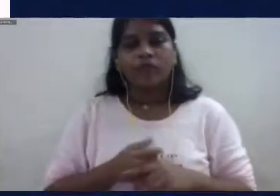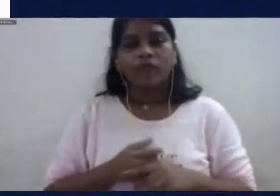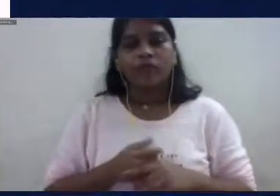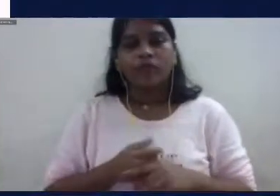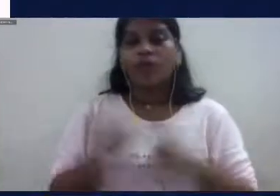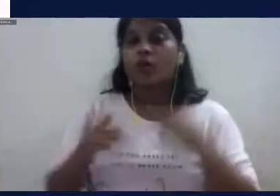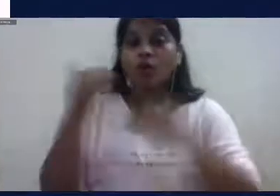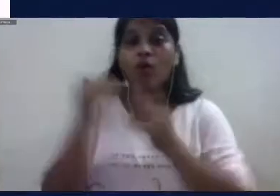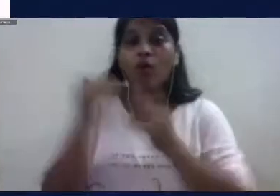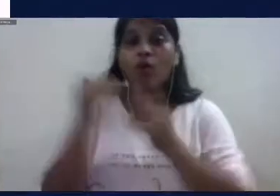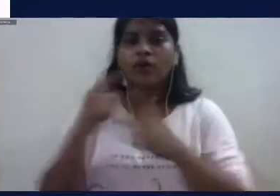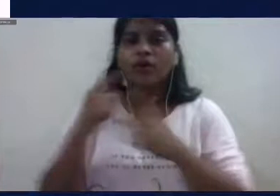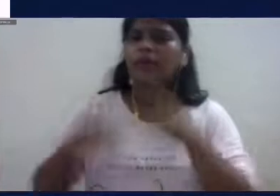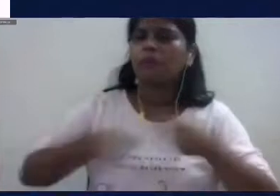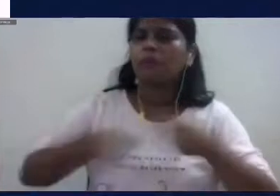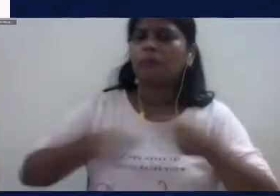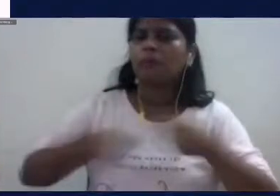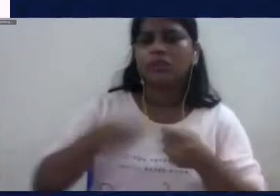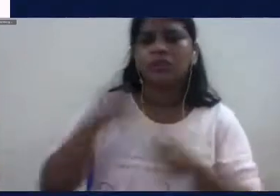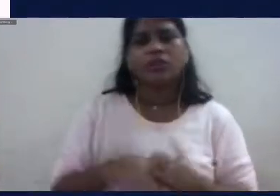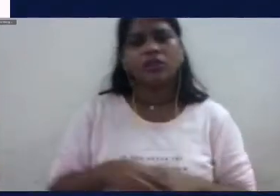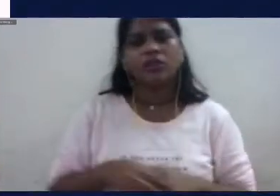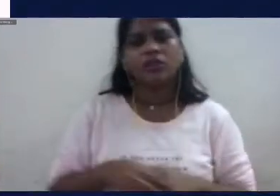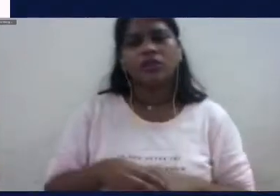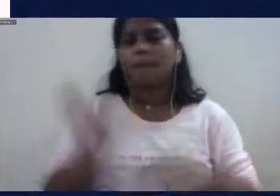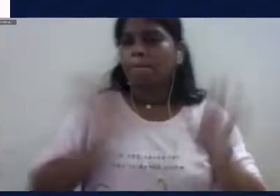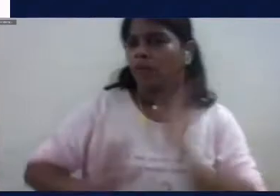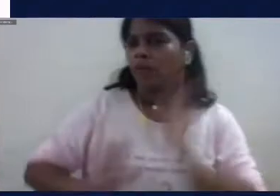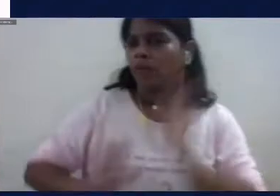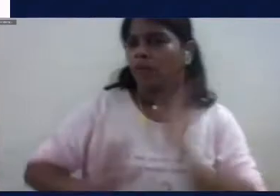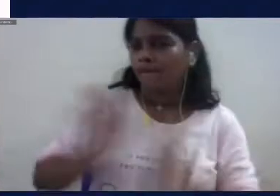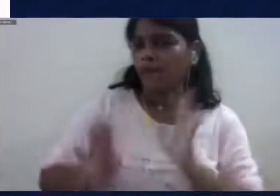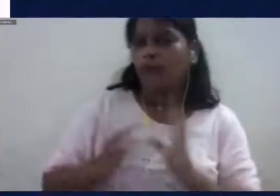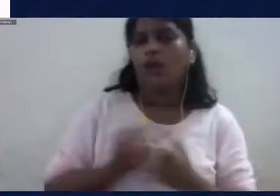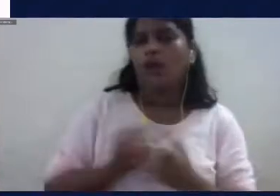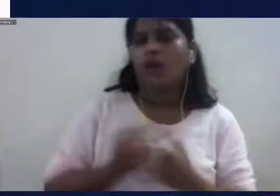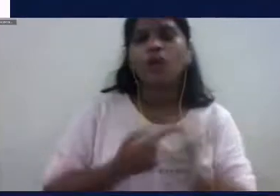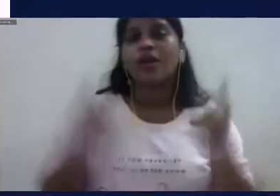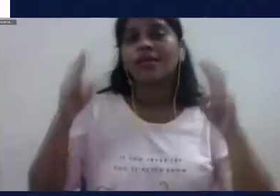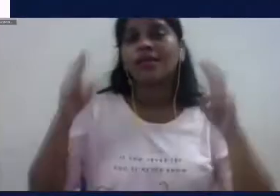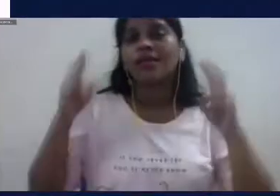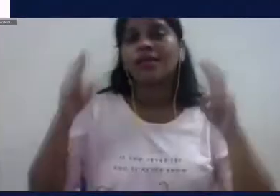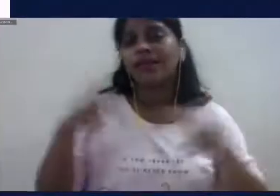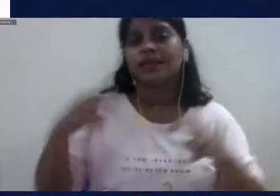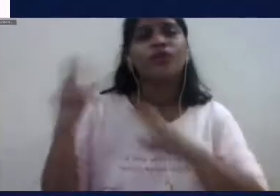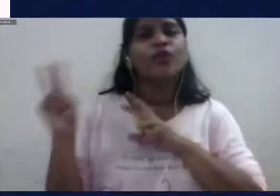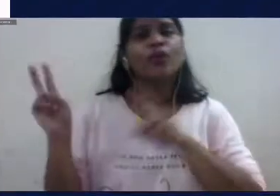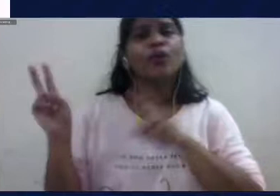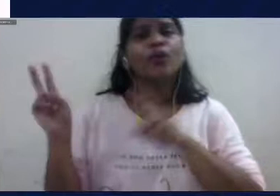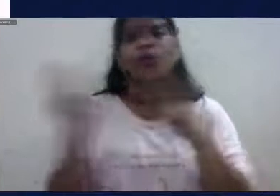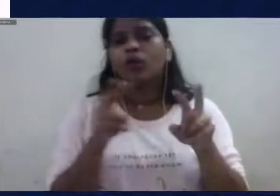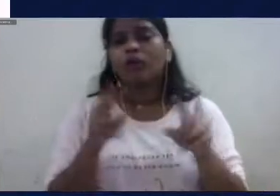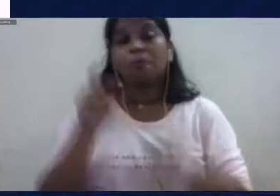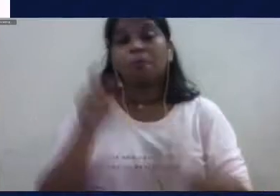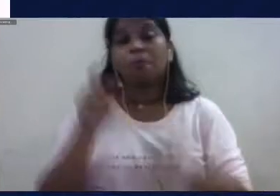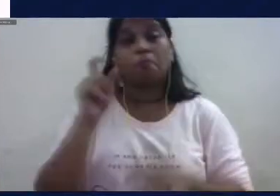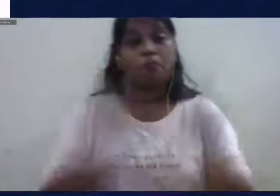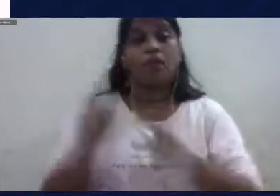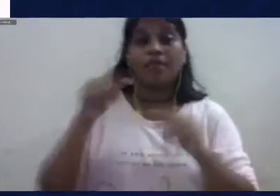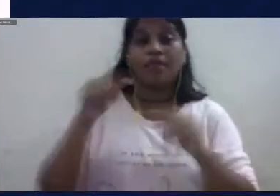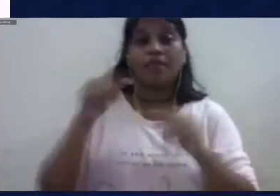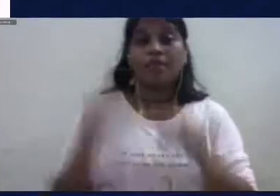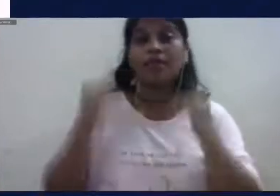go about their daily business, their behaviors. What are their needs? So you kind of look at per people at that